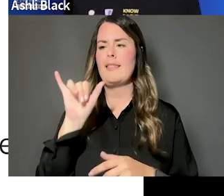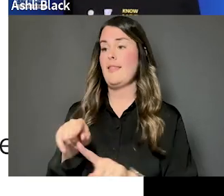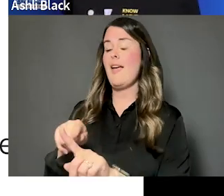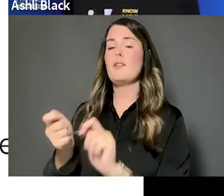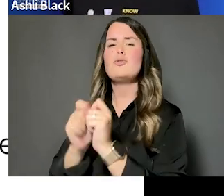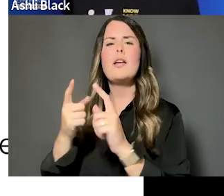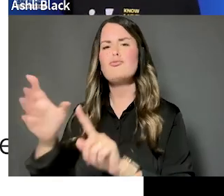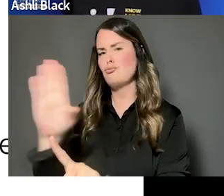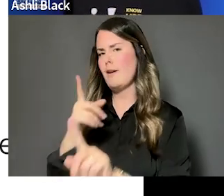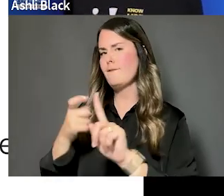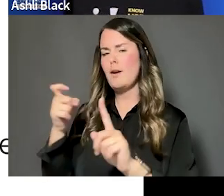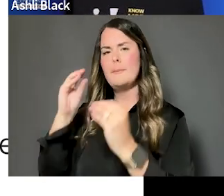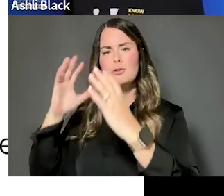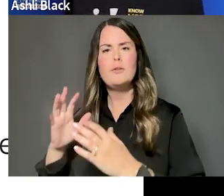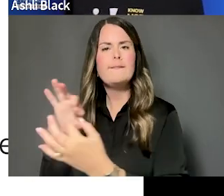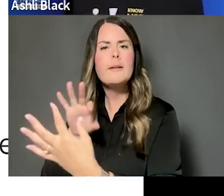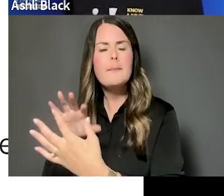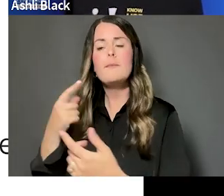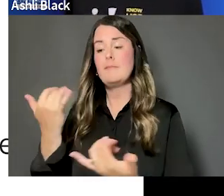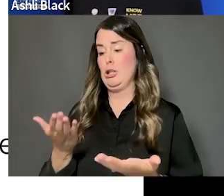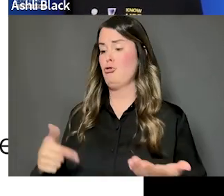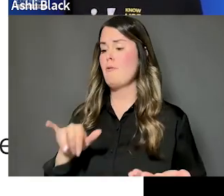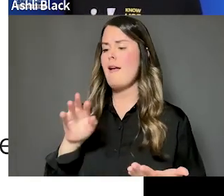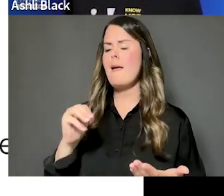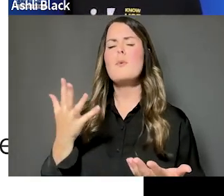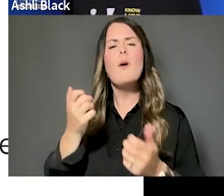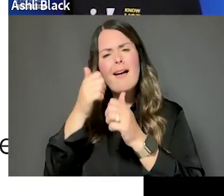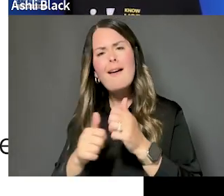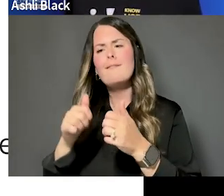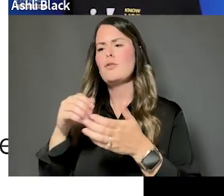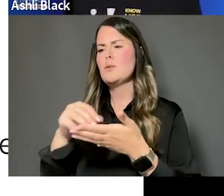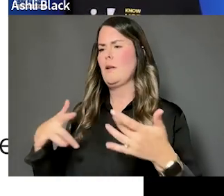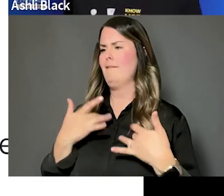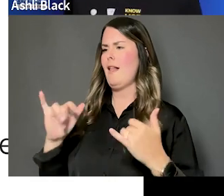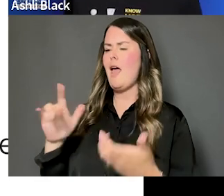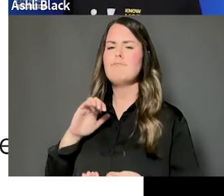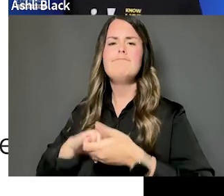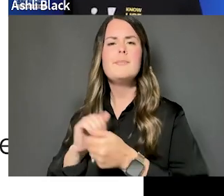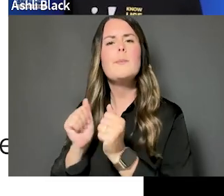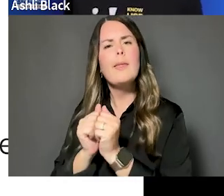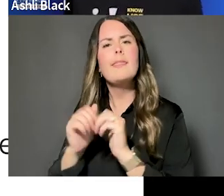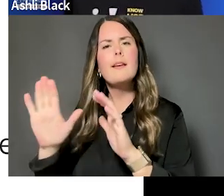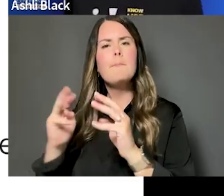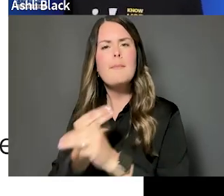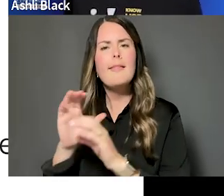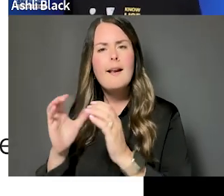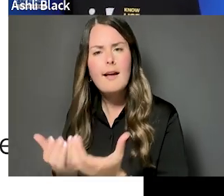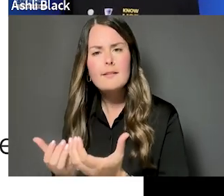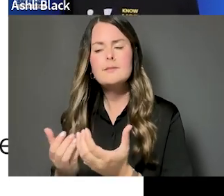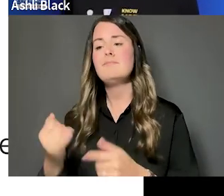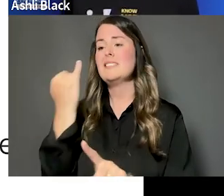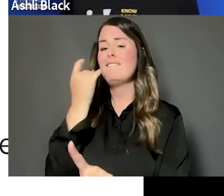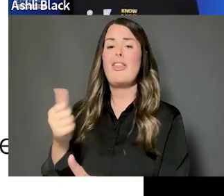from teacher feedback. At IM, we want every student to feel like they belong in the math classroom. The previous name